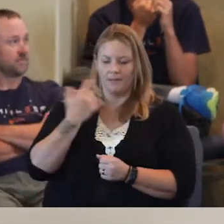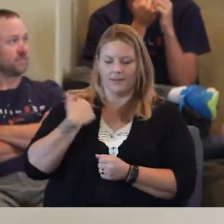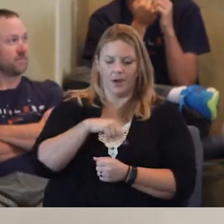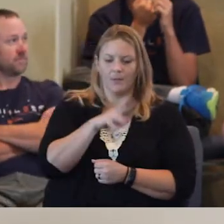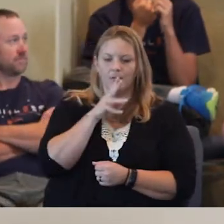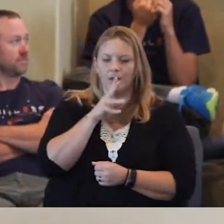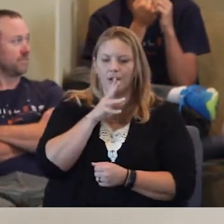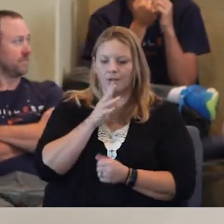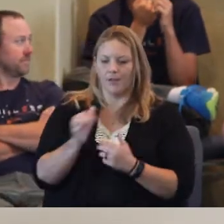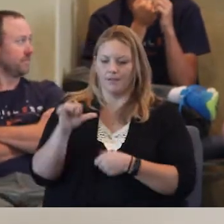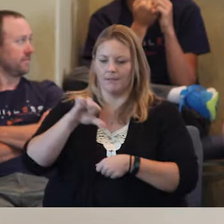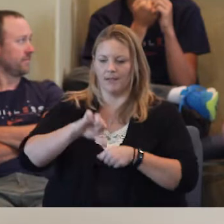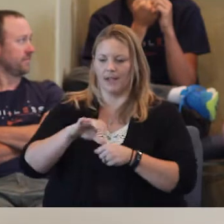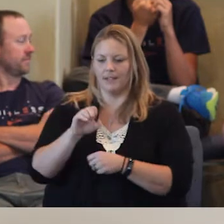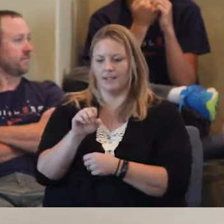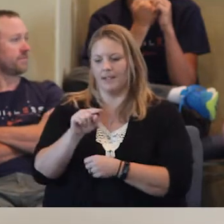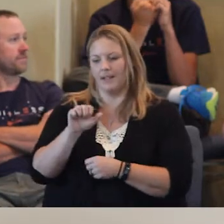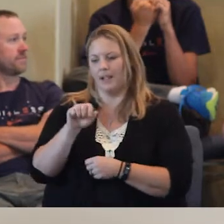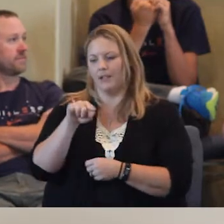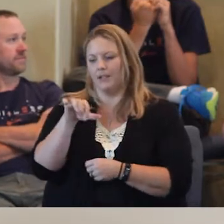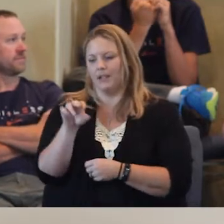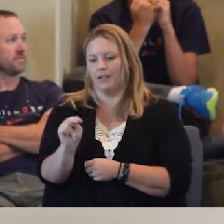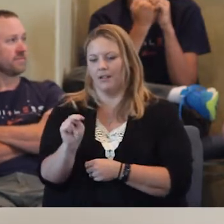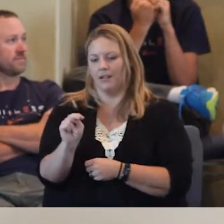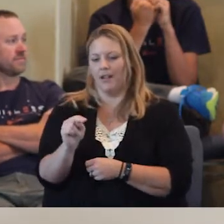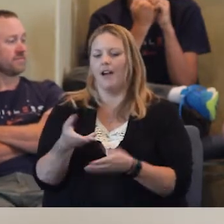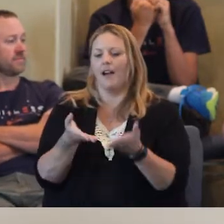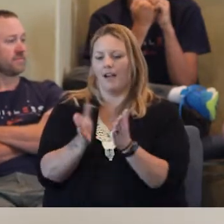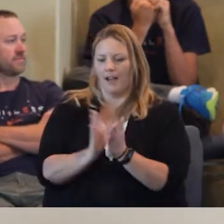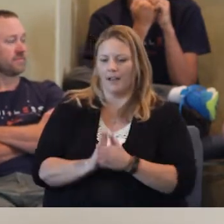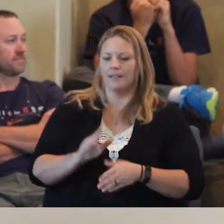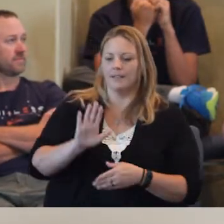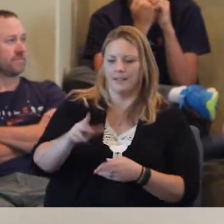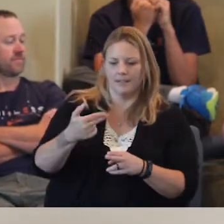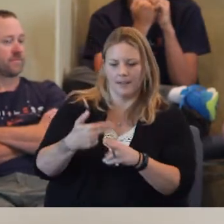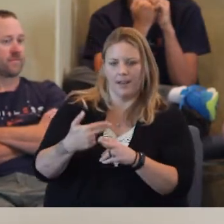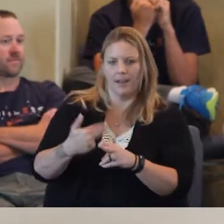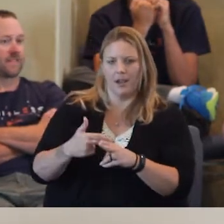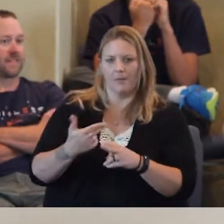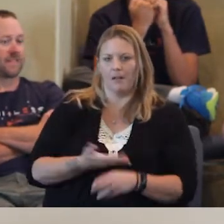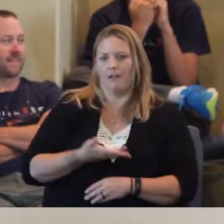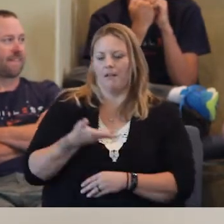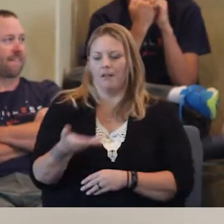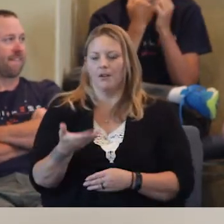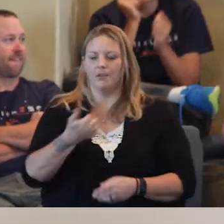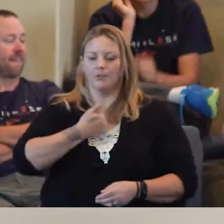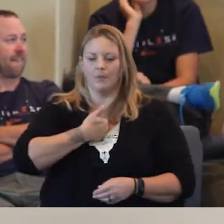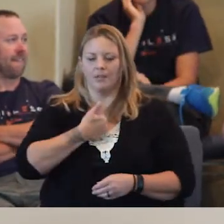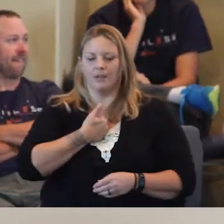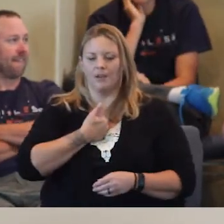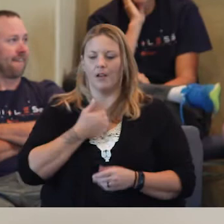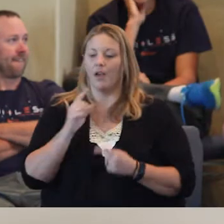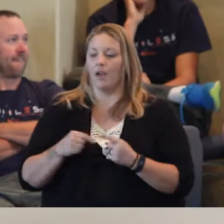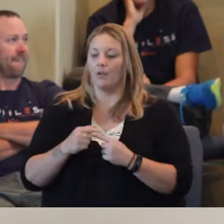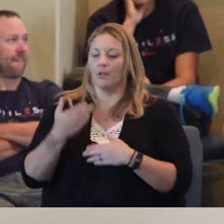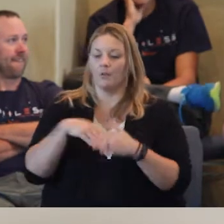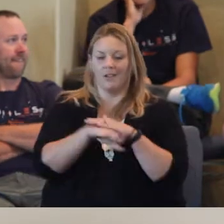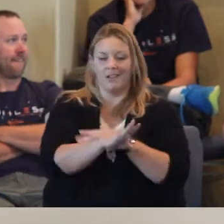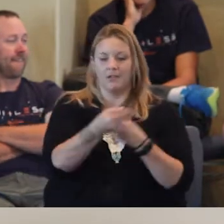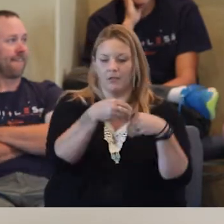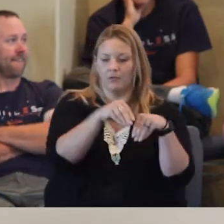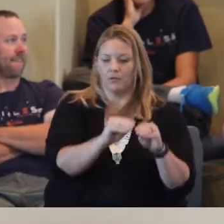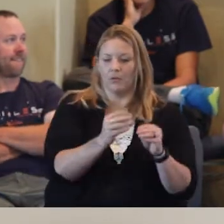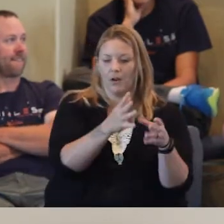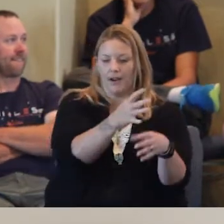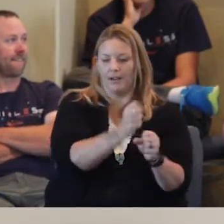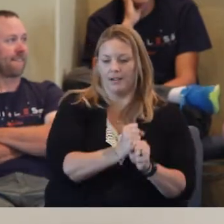station, I asked him his name, introduced him myself to him, and when I went into the store